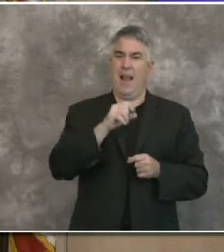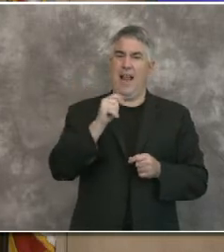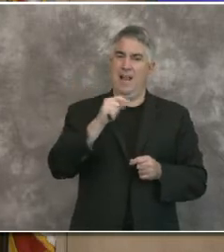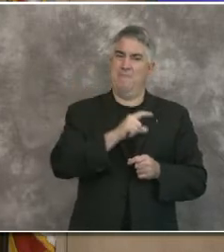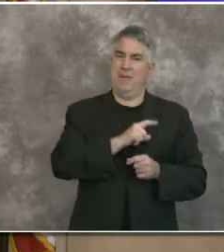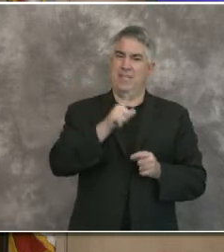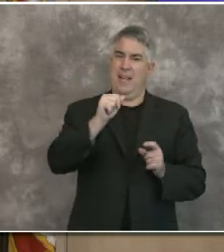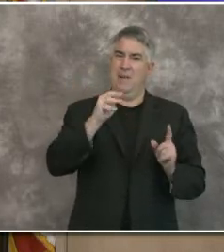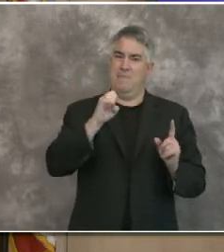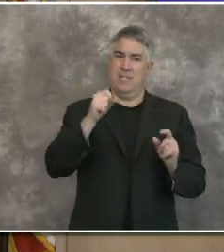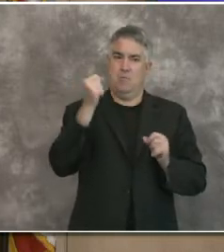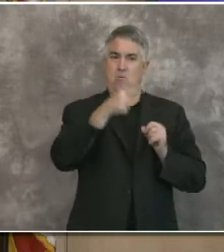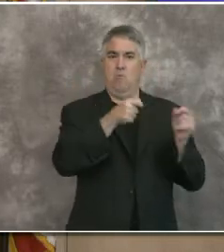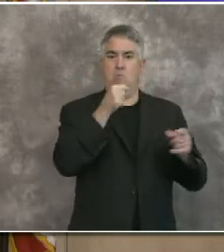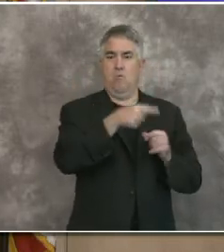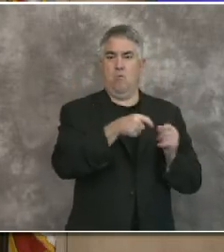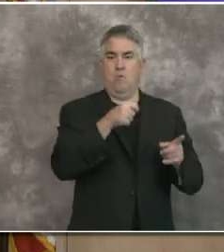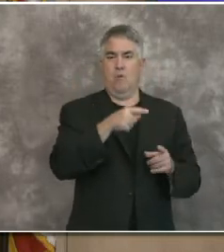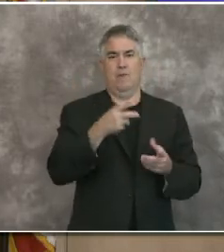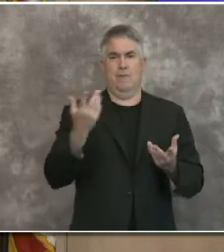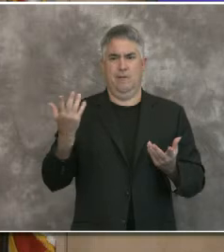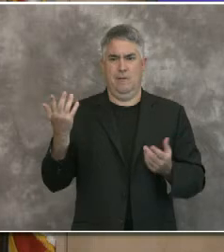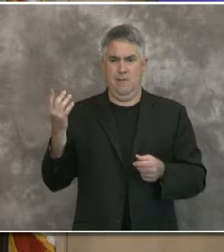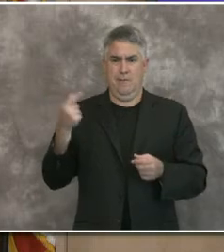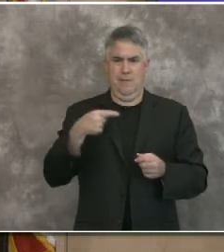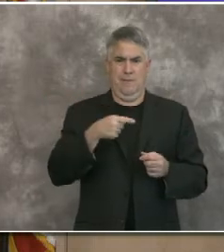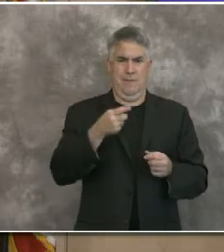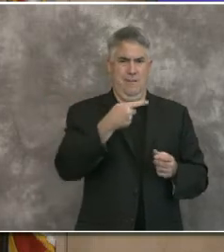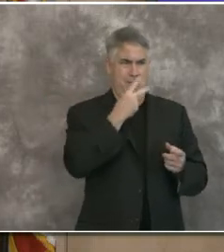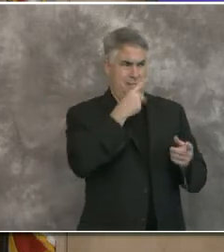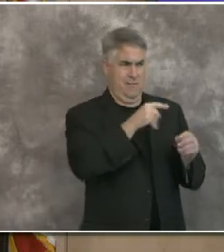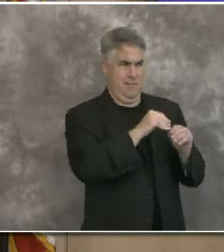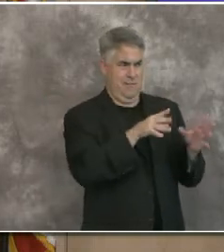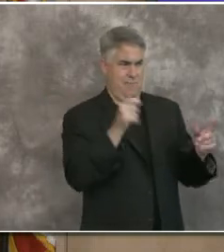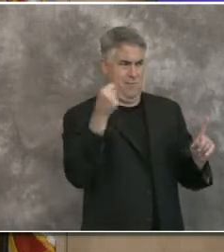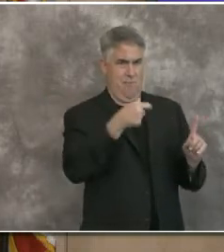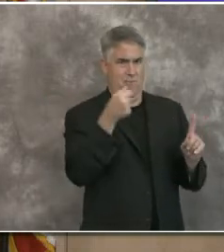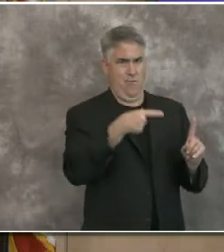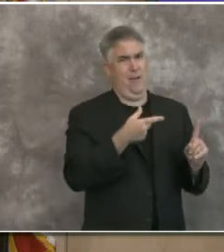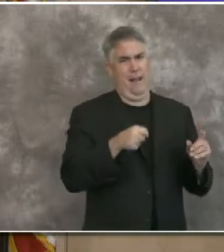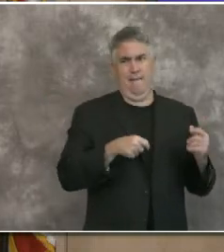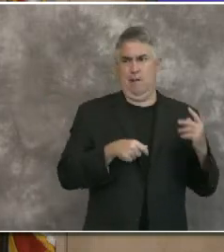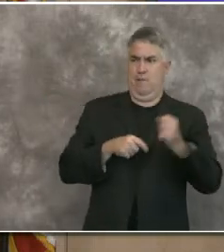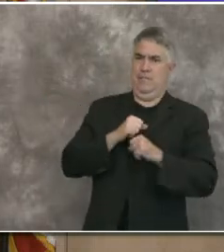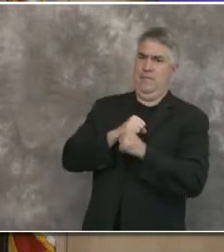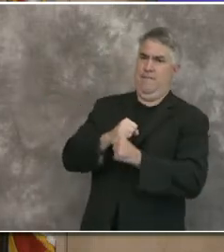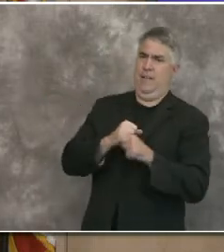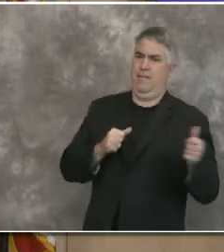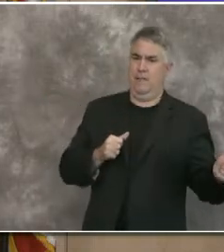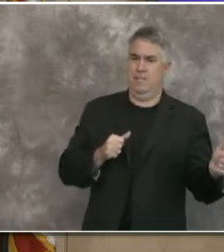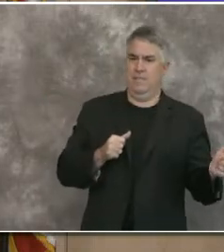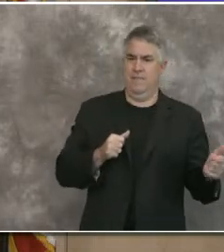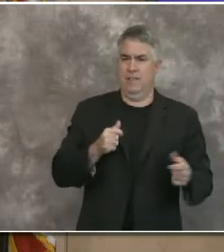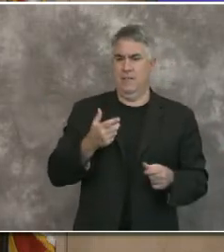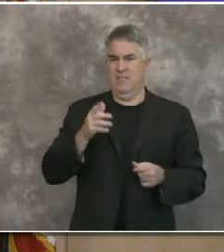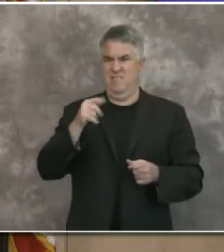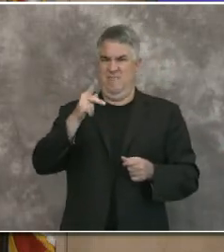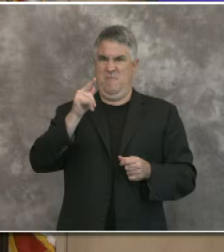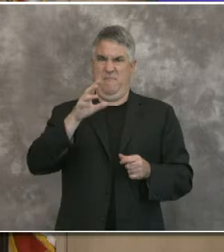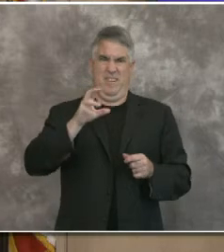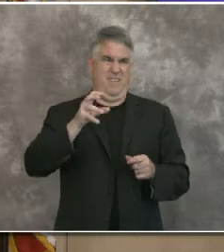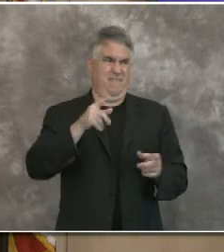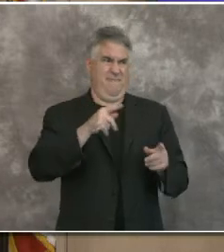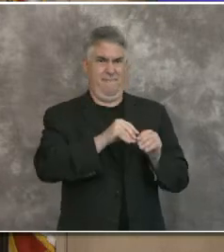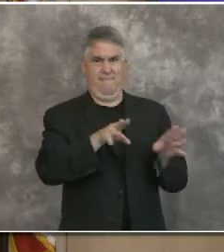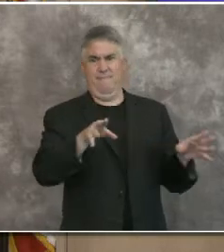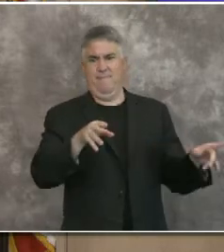So I think that's readily available on public TV channels that I was watching, some of the aerial shots of it. But there